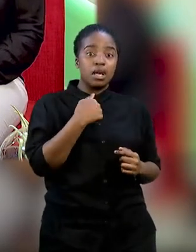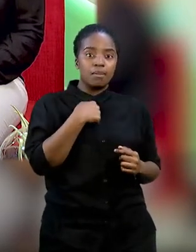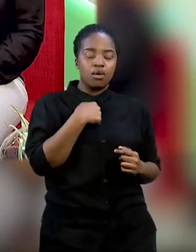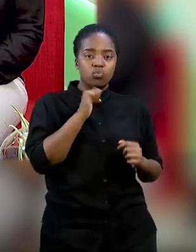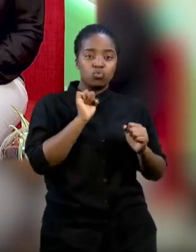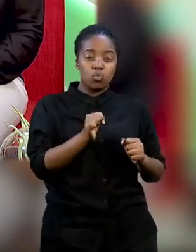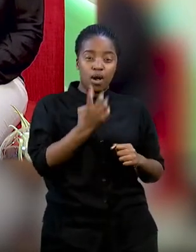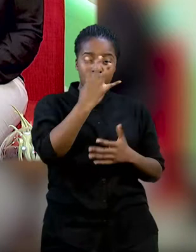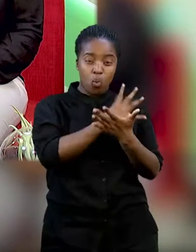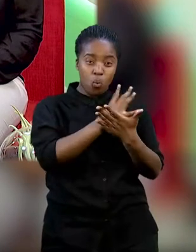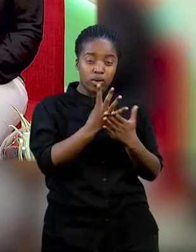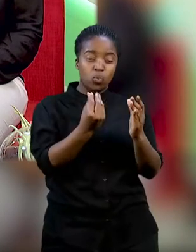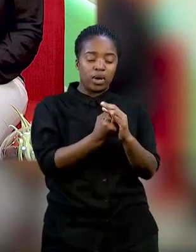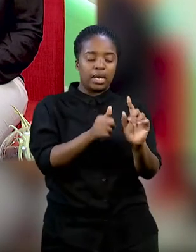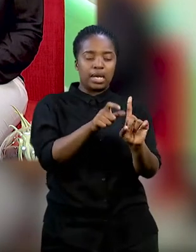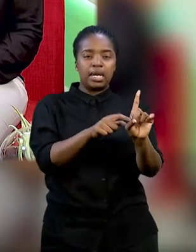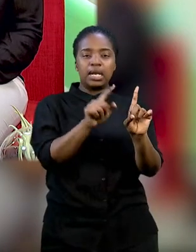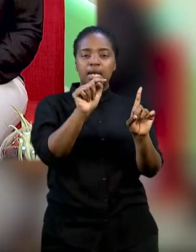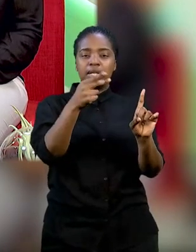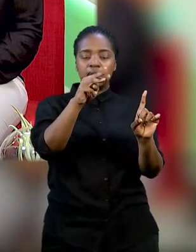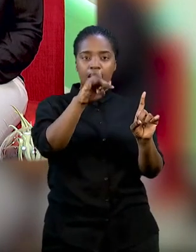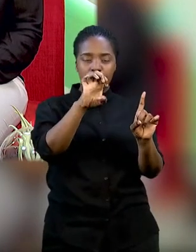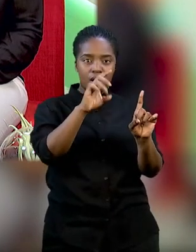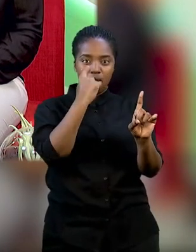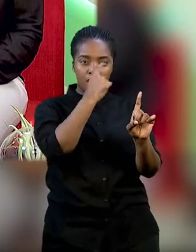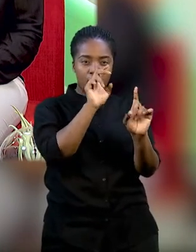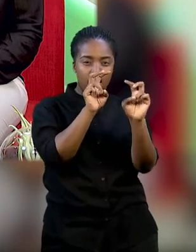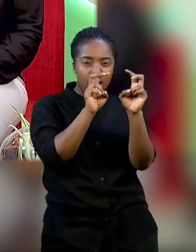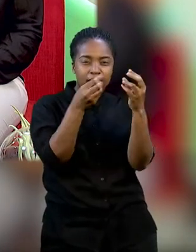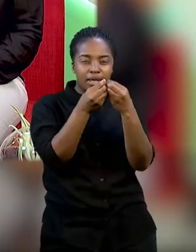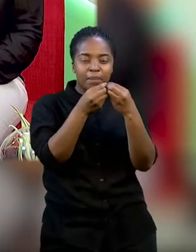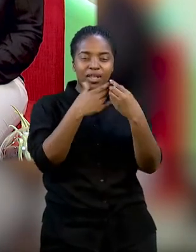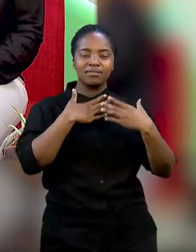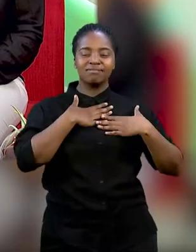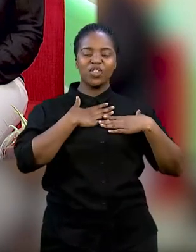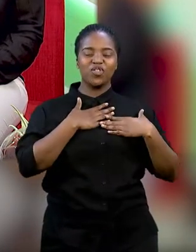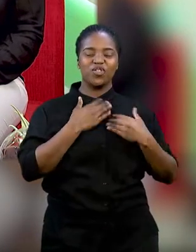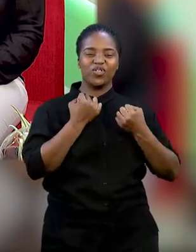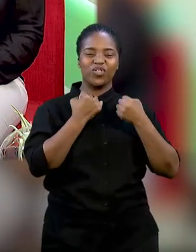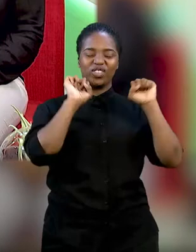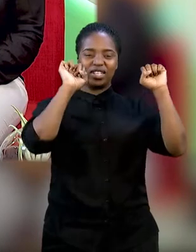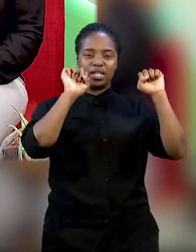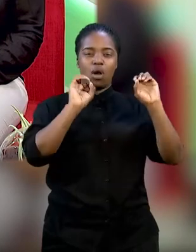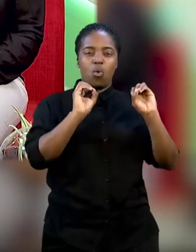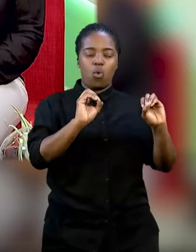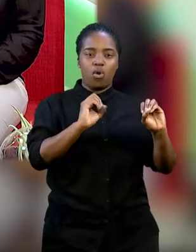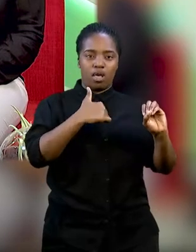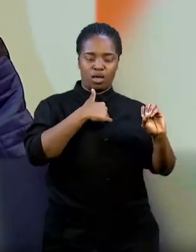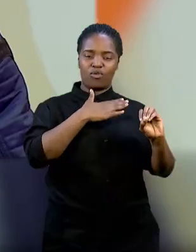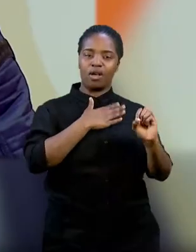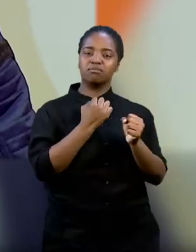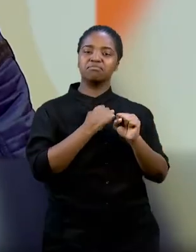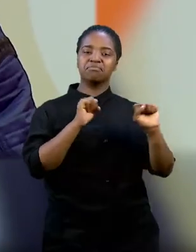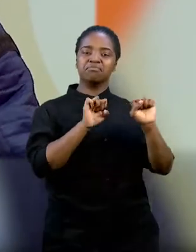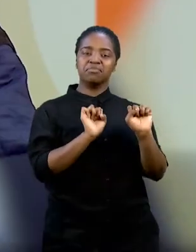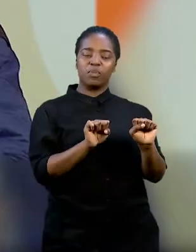uguba in a rehearsal space for 4 weeks, November, and mumbuge mehlweni, koninte ekhulekile ngaye. Yeah.